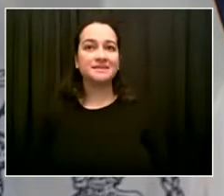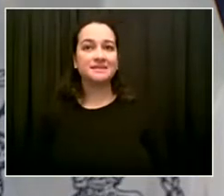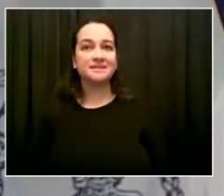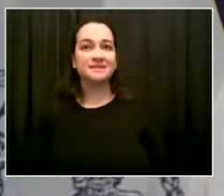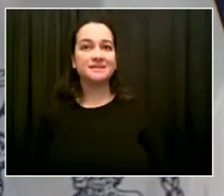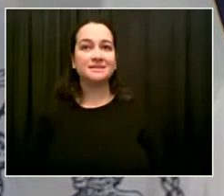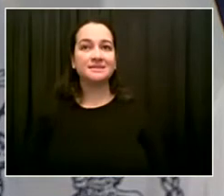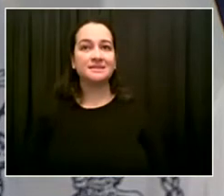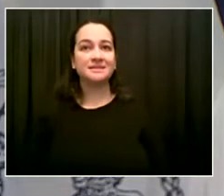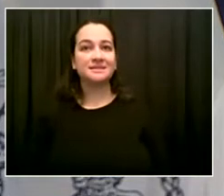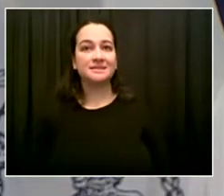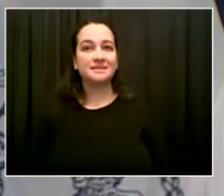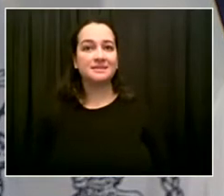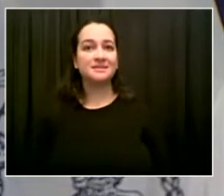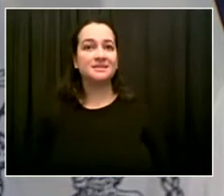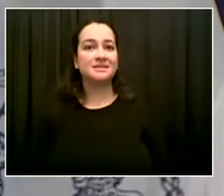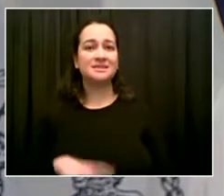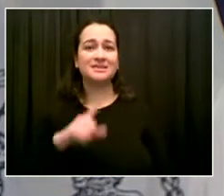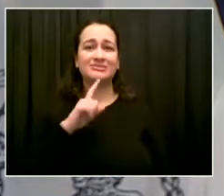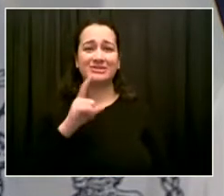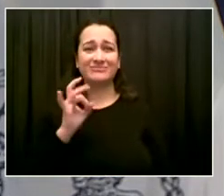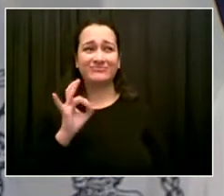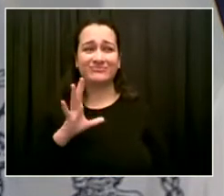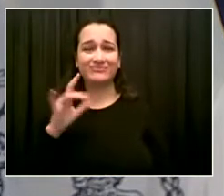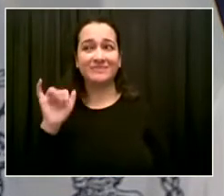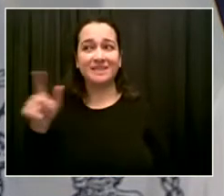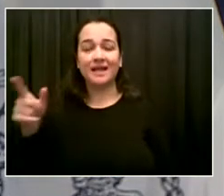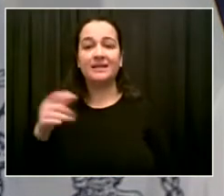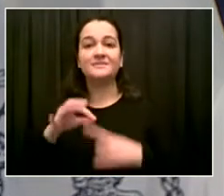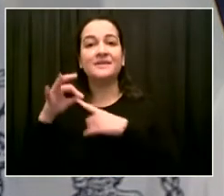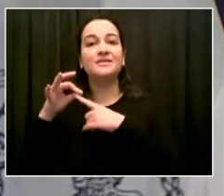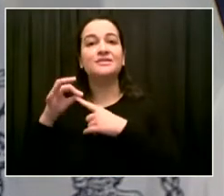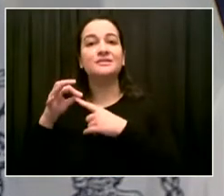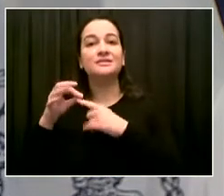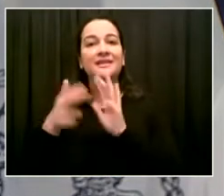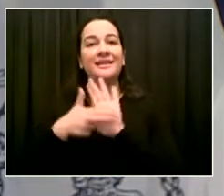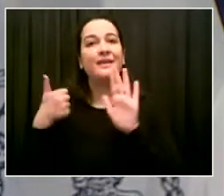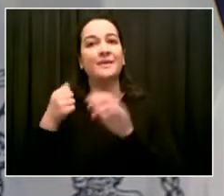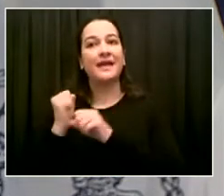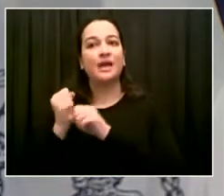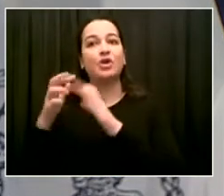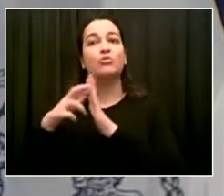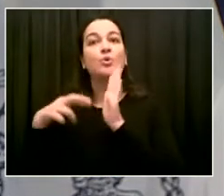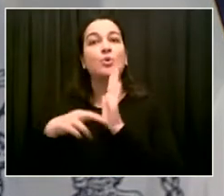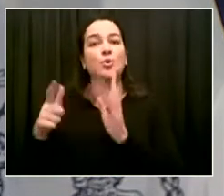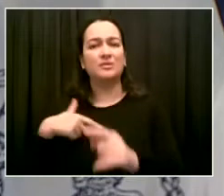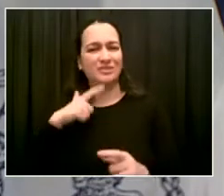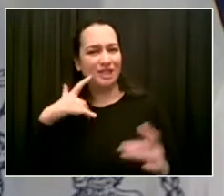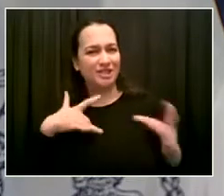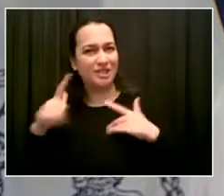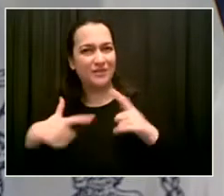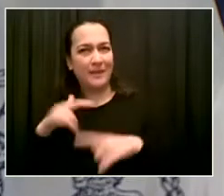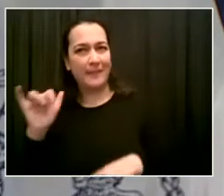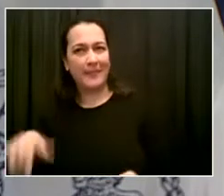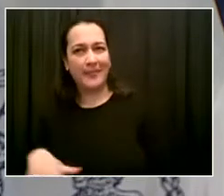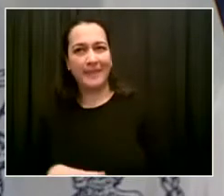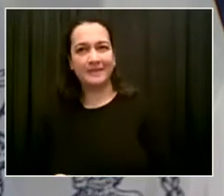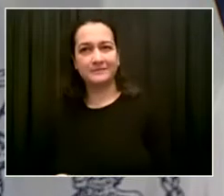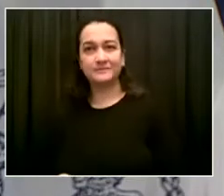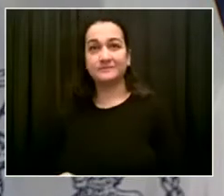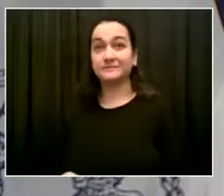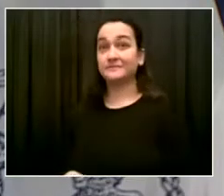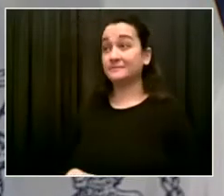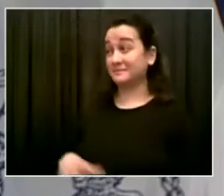hitter rule should play a role in modern baseball. Gersh, we'll get to the topic at hand, but I was saying if you want an automatic